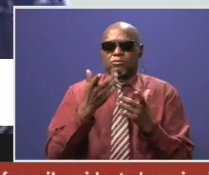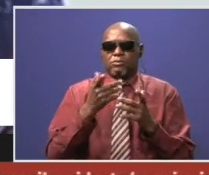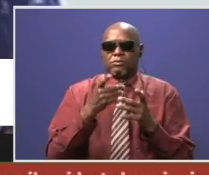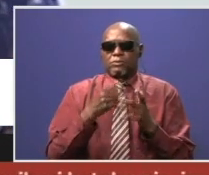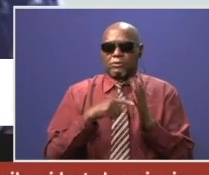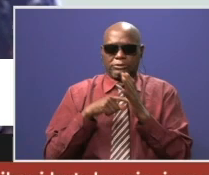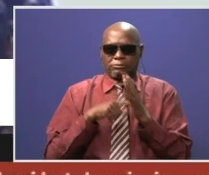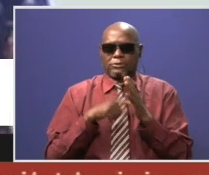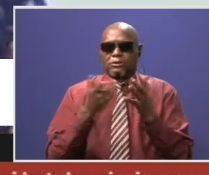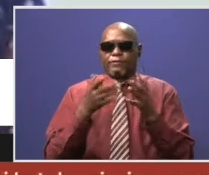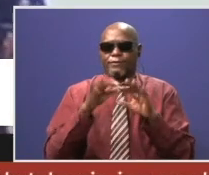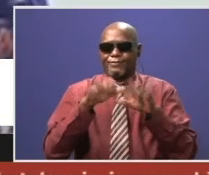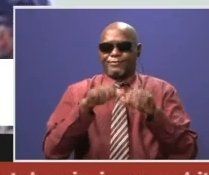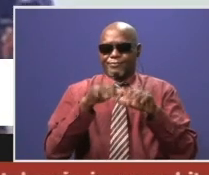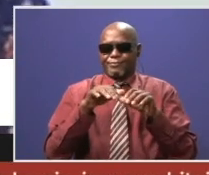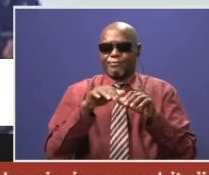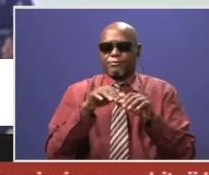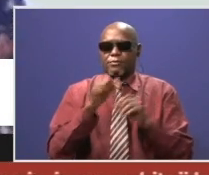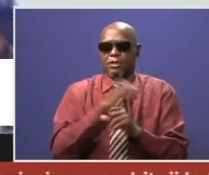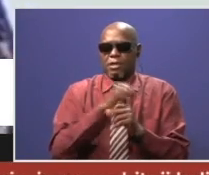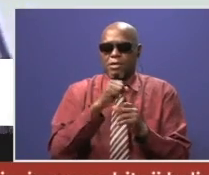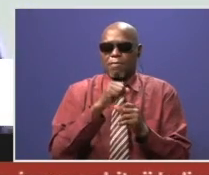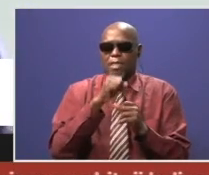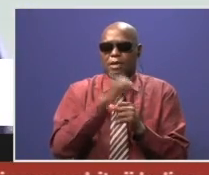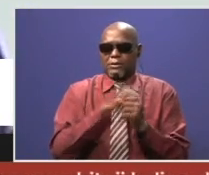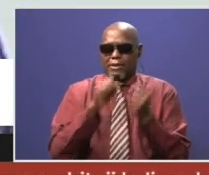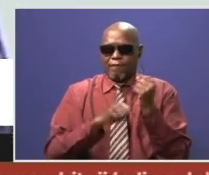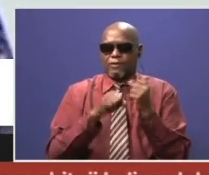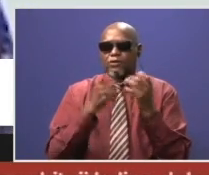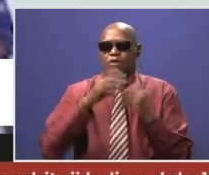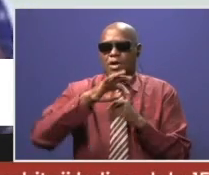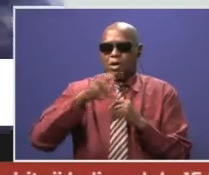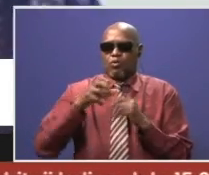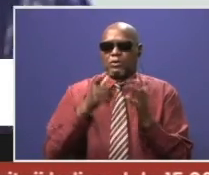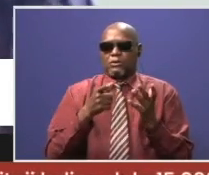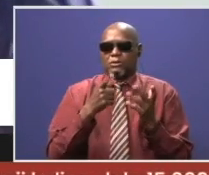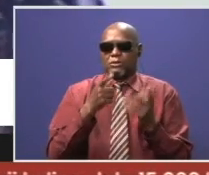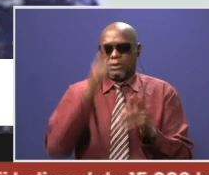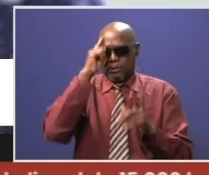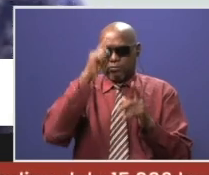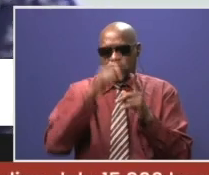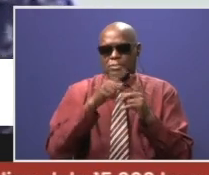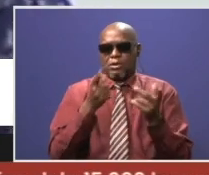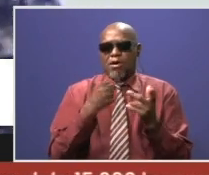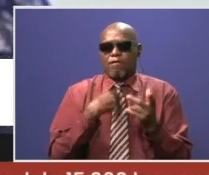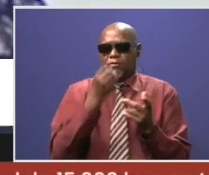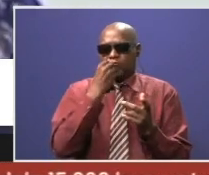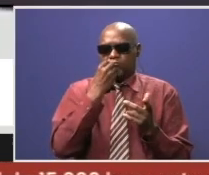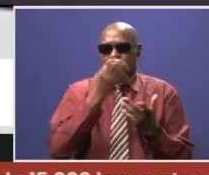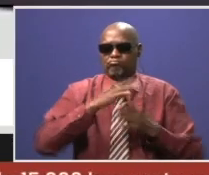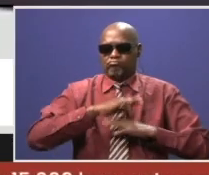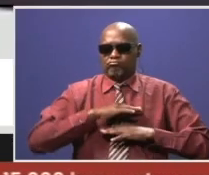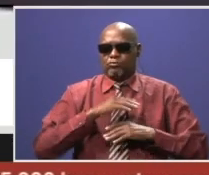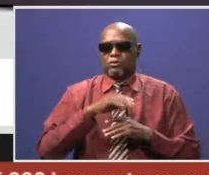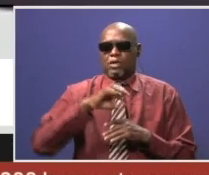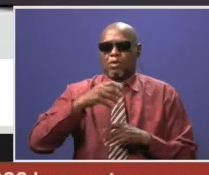ya kujumuisha mazao ya chakula cha kaunti hiyo katika mpango wake Nairobi unaolenga kutoa lishe bora kwa watoto wa shule.